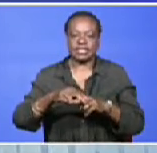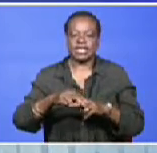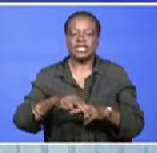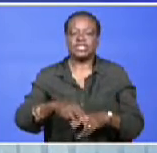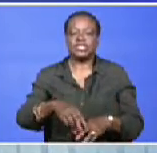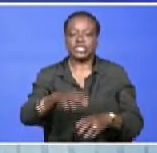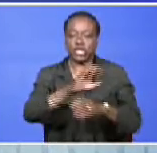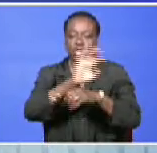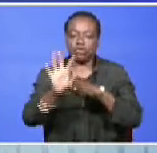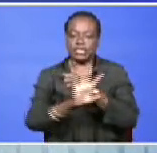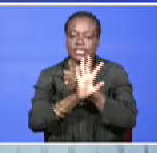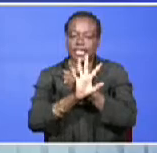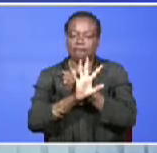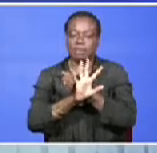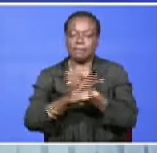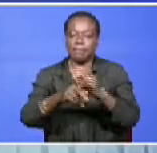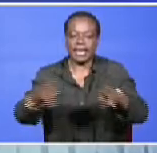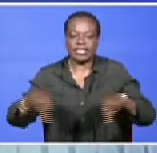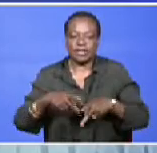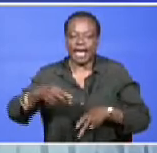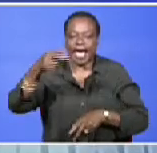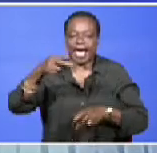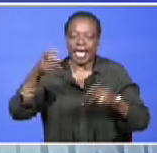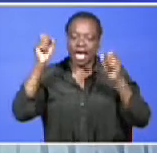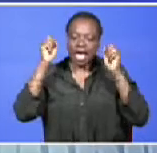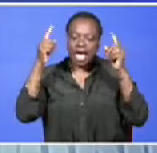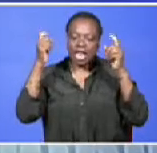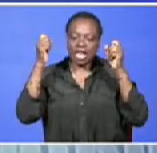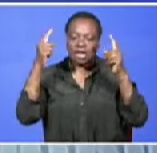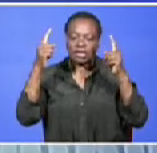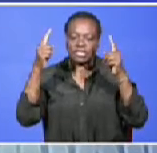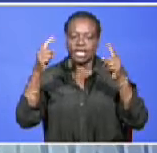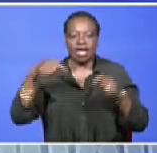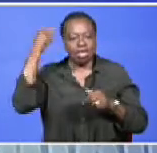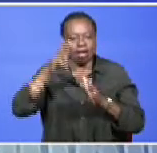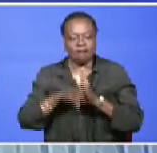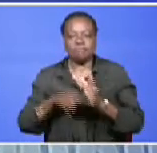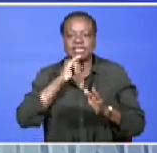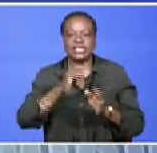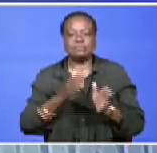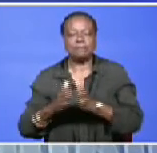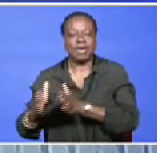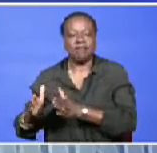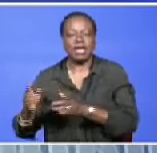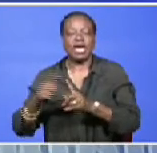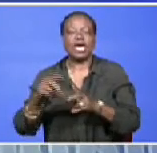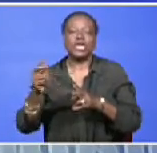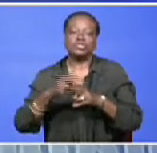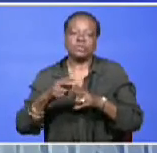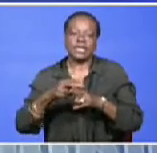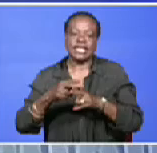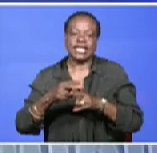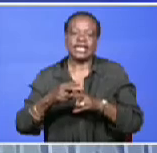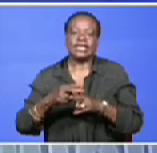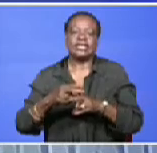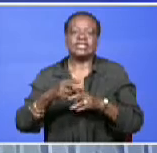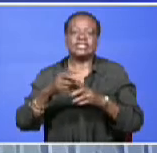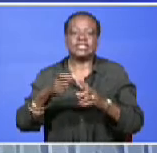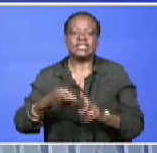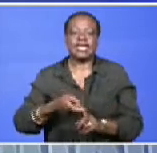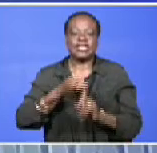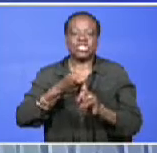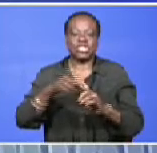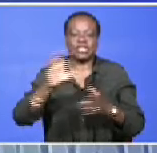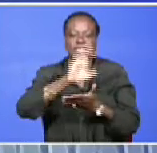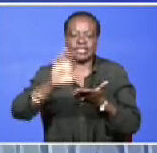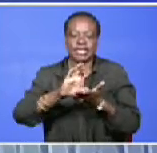high alert. As a protective measure, the government is also preparing a temporary detention center in Matthewtown, Managua, which